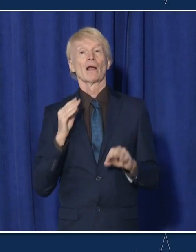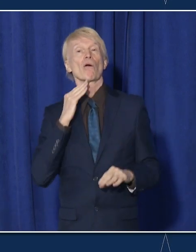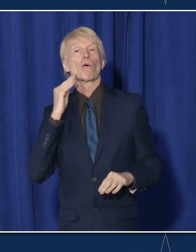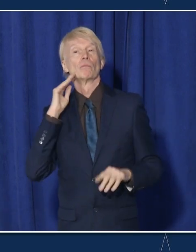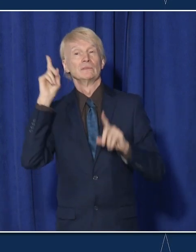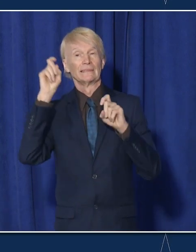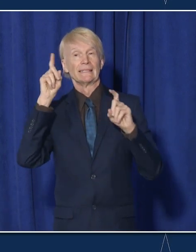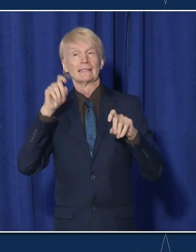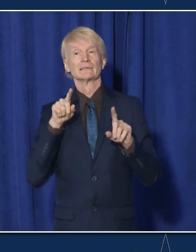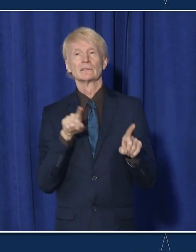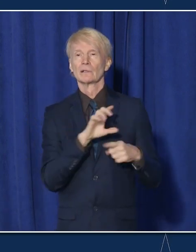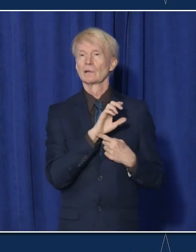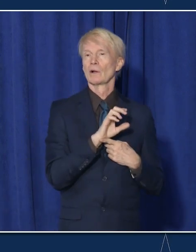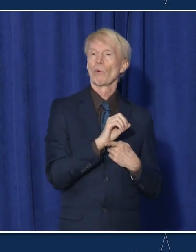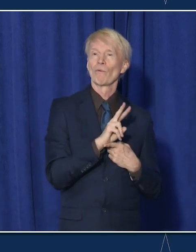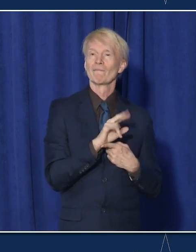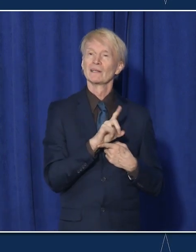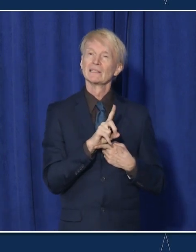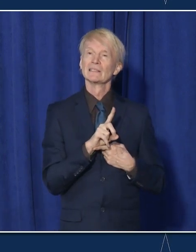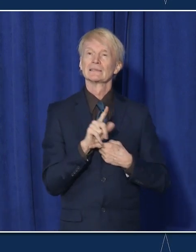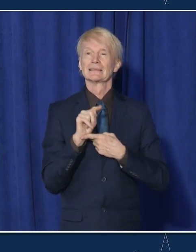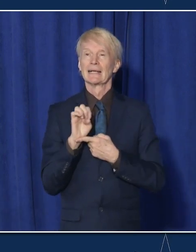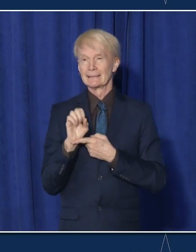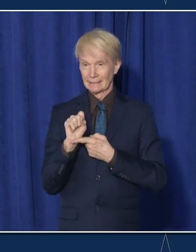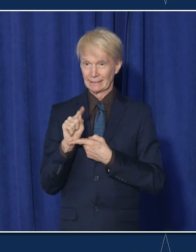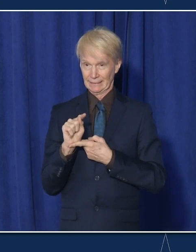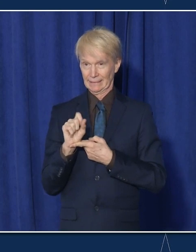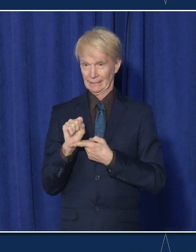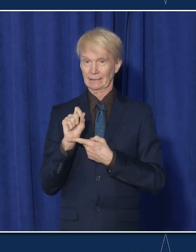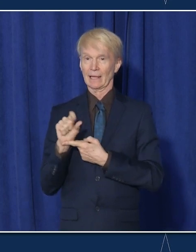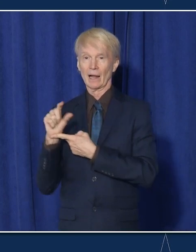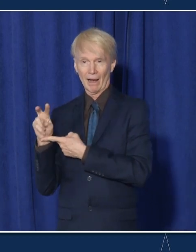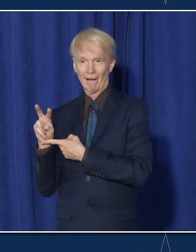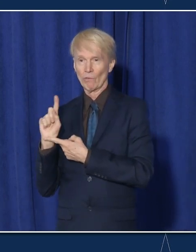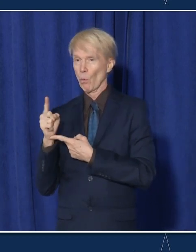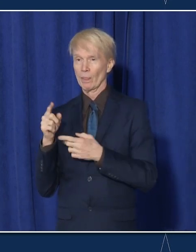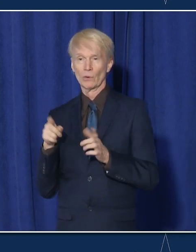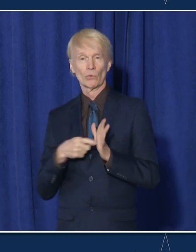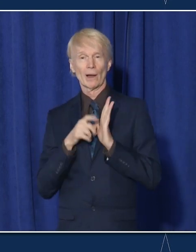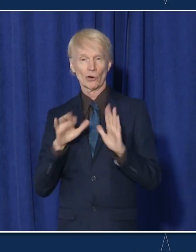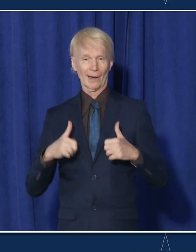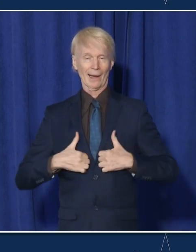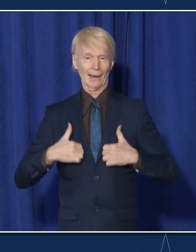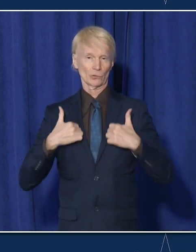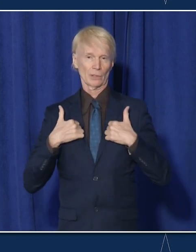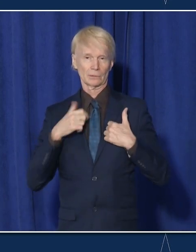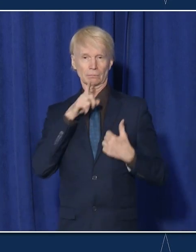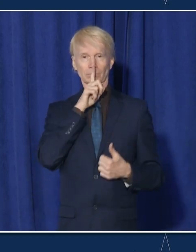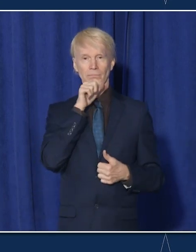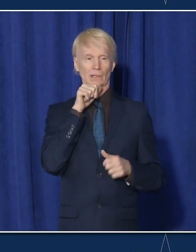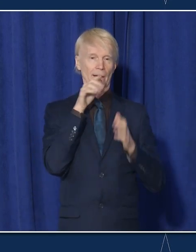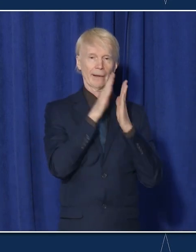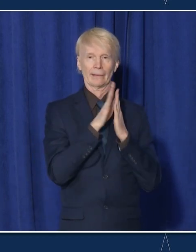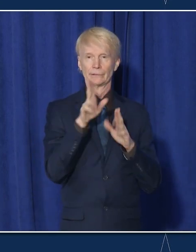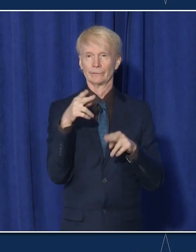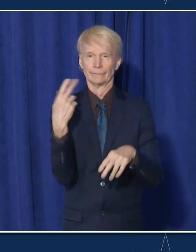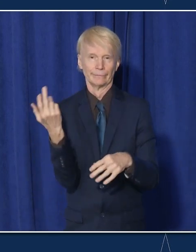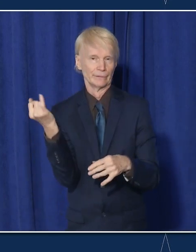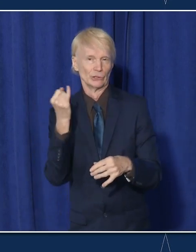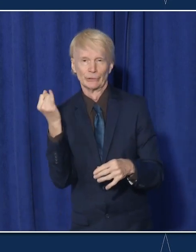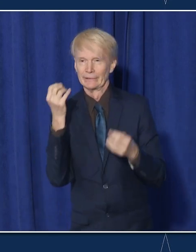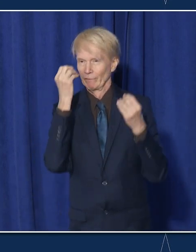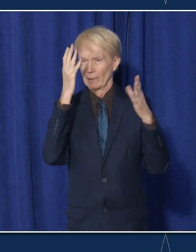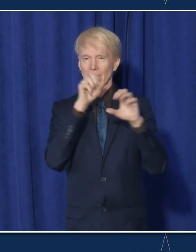going to covidtest.gov. The only thing you have to put in is your address. They're not going to ask you anything else about you, your